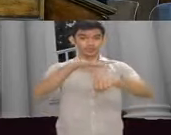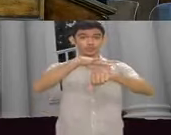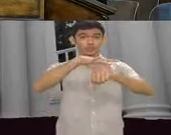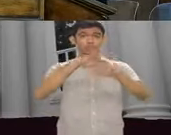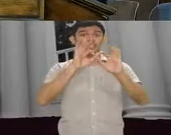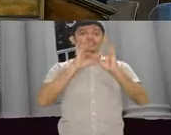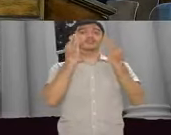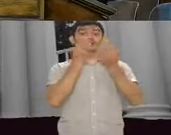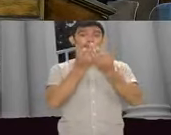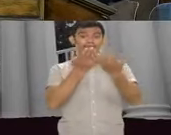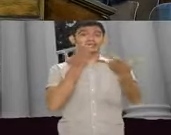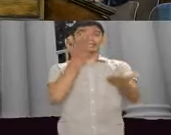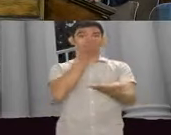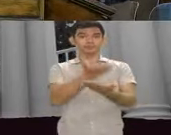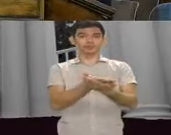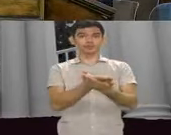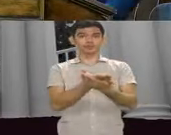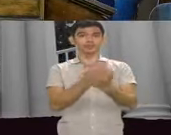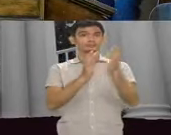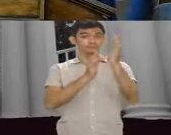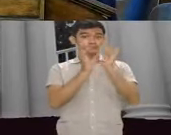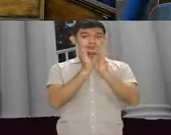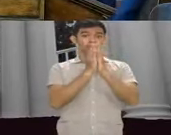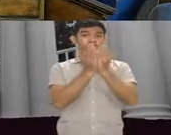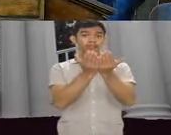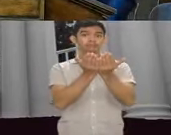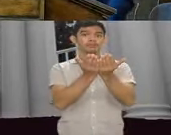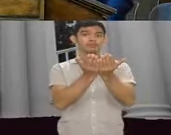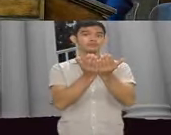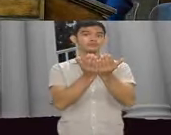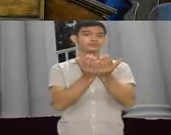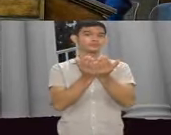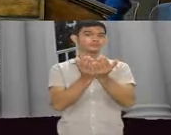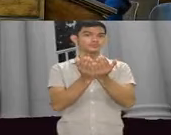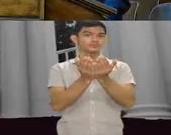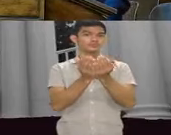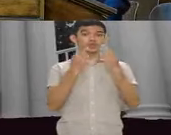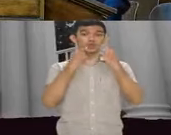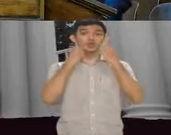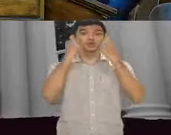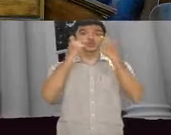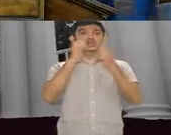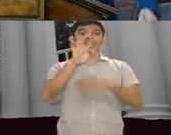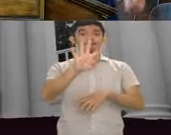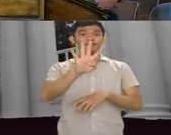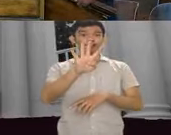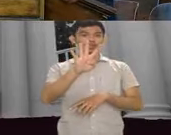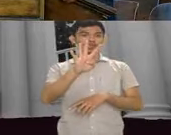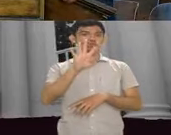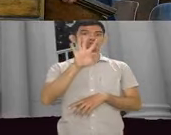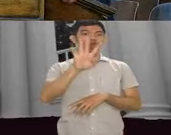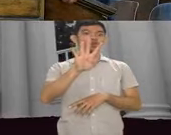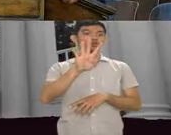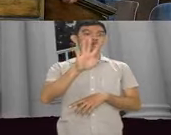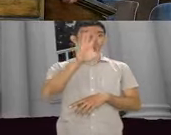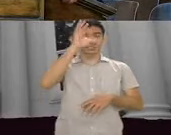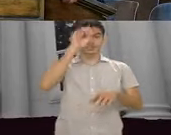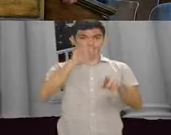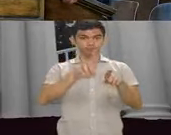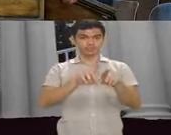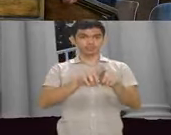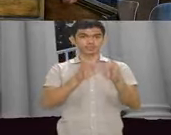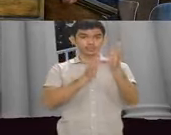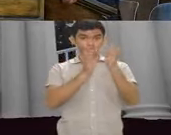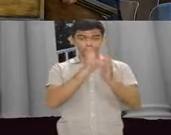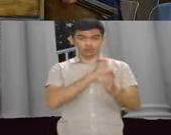came. Now, the Bible records the names of four of Christ's stepbrothers in Mark